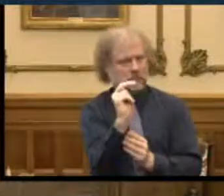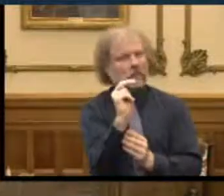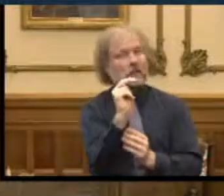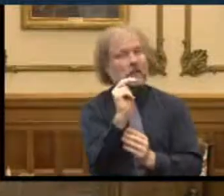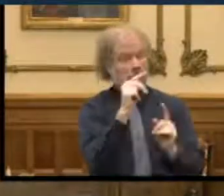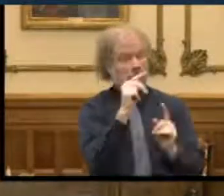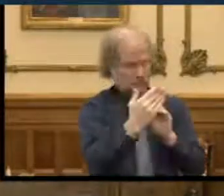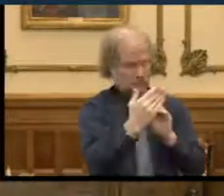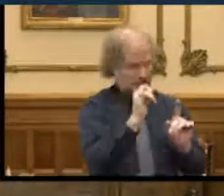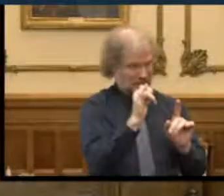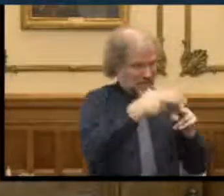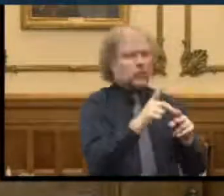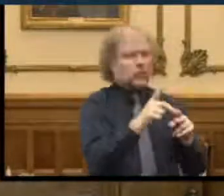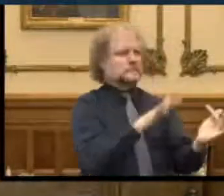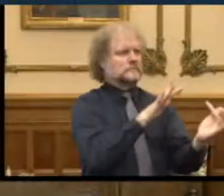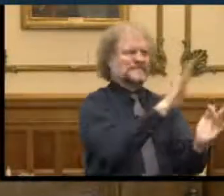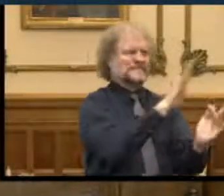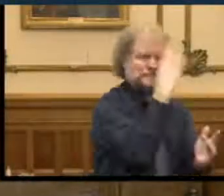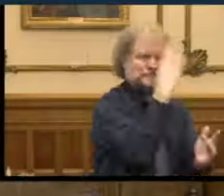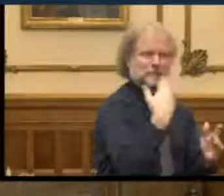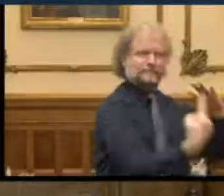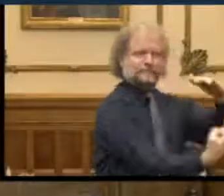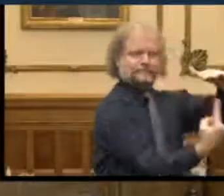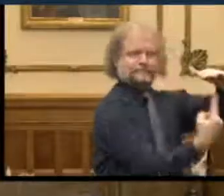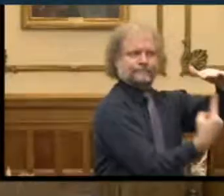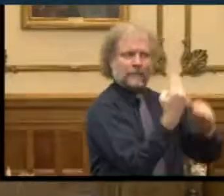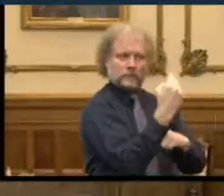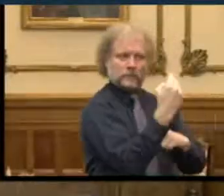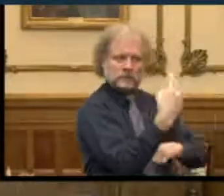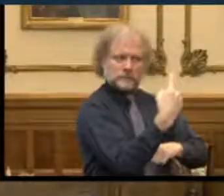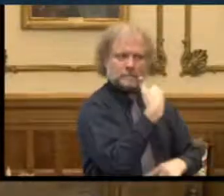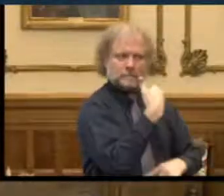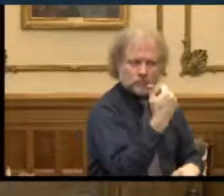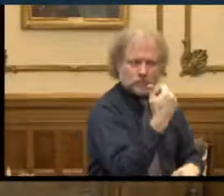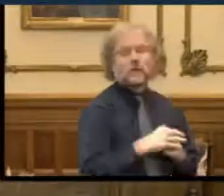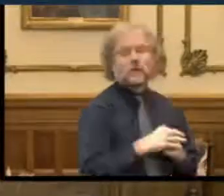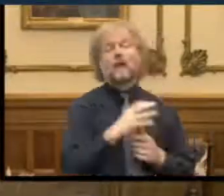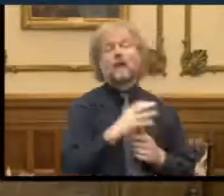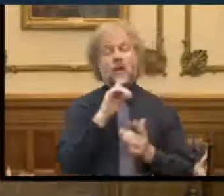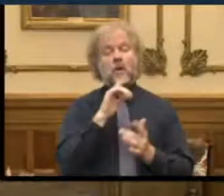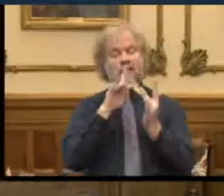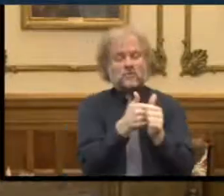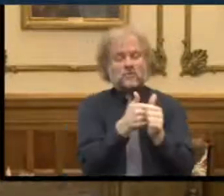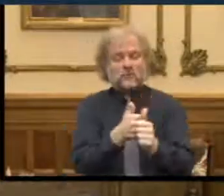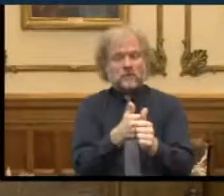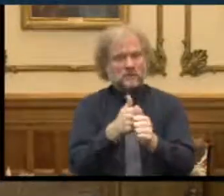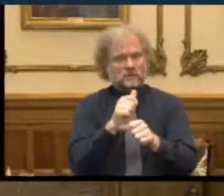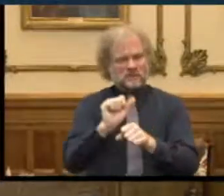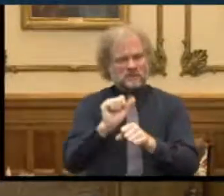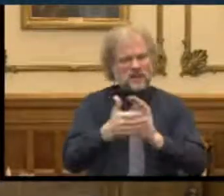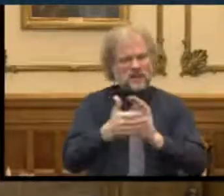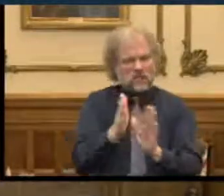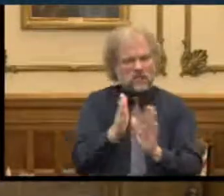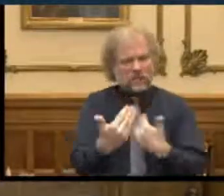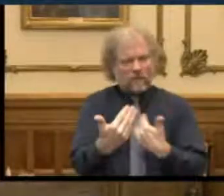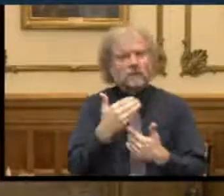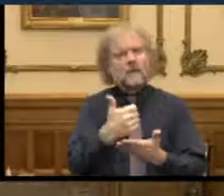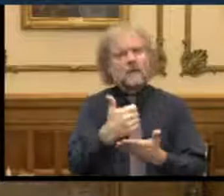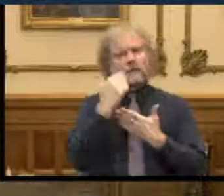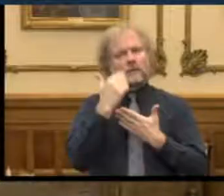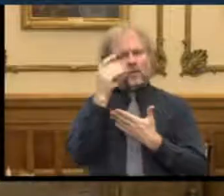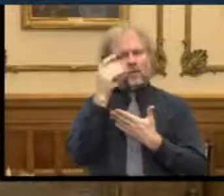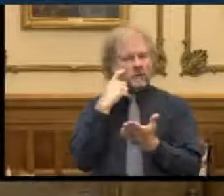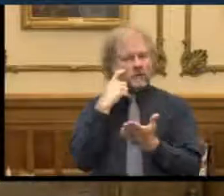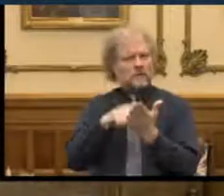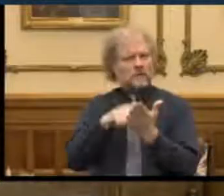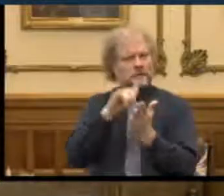those individuals that they need to quarantine for 14 days. Our contact tracing operation also helps us to determine if there's a common